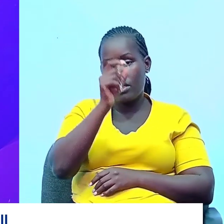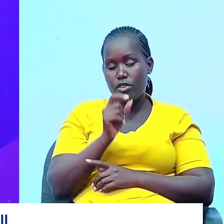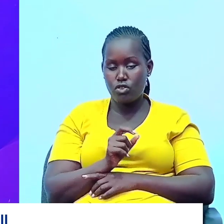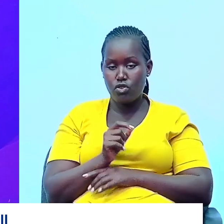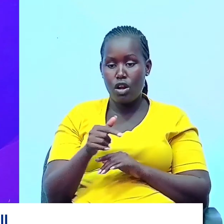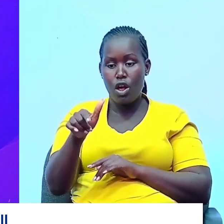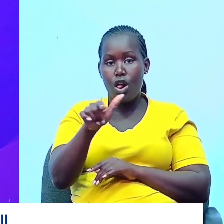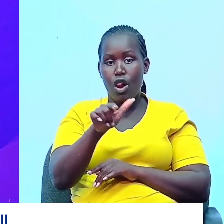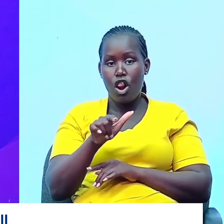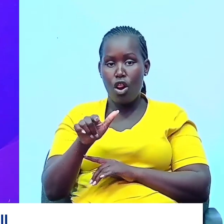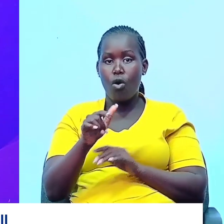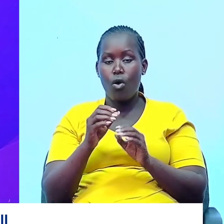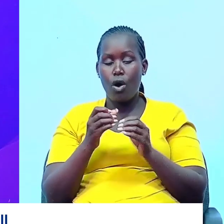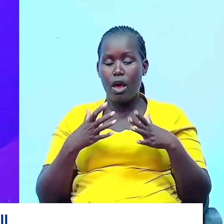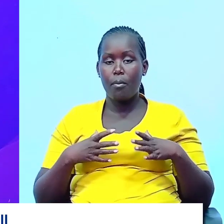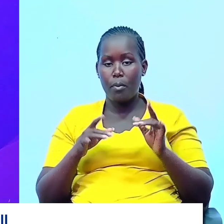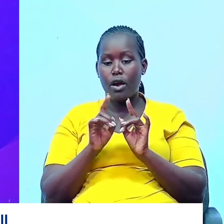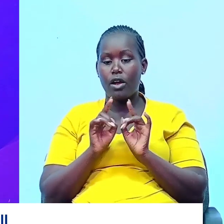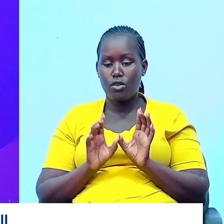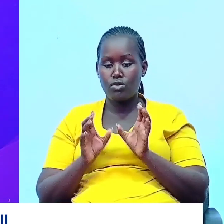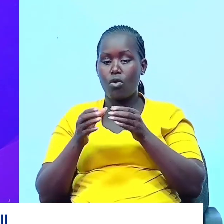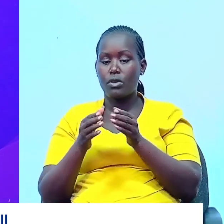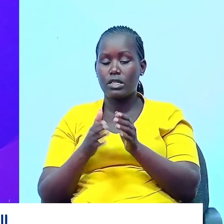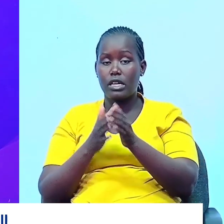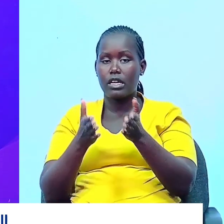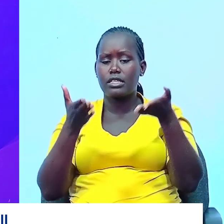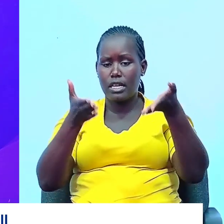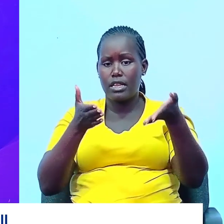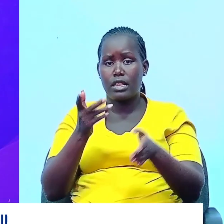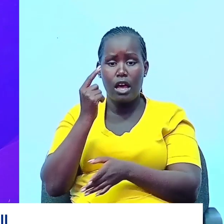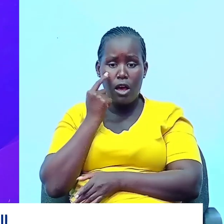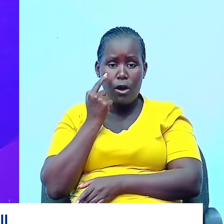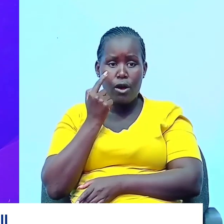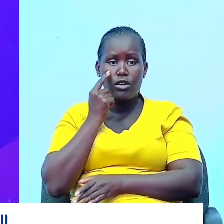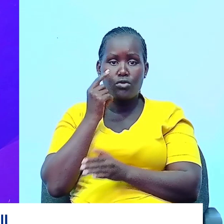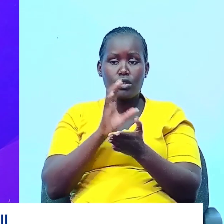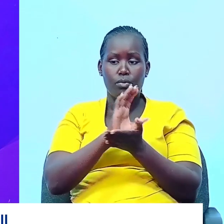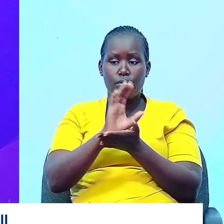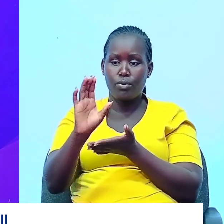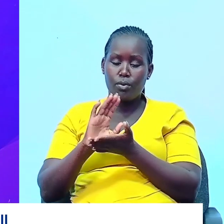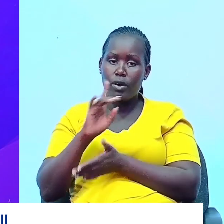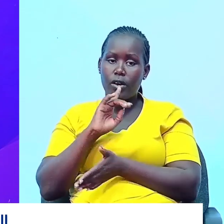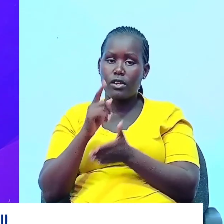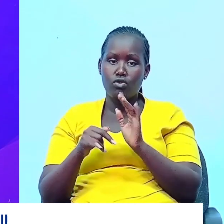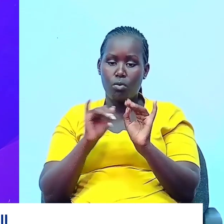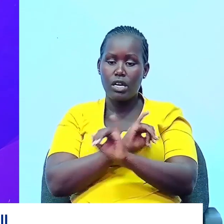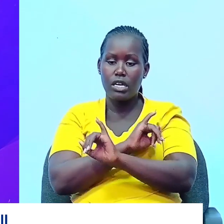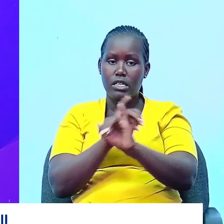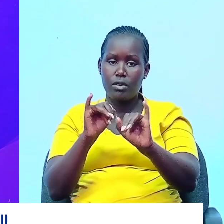Local officials and community leaders were present to oversee the distribution and ensure transparency.